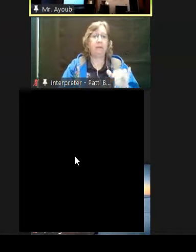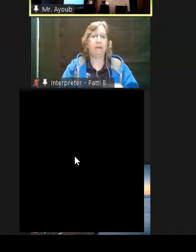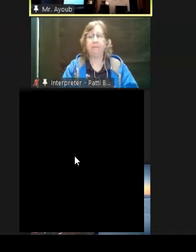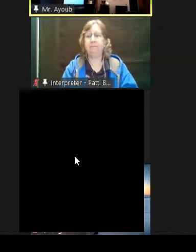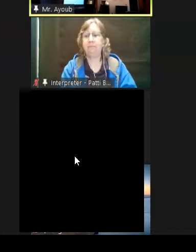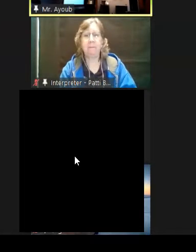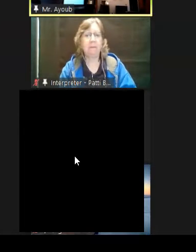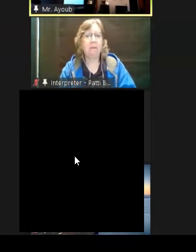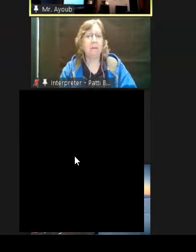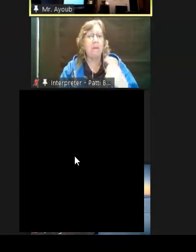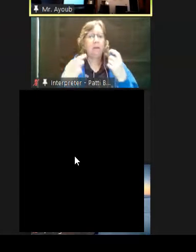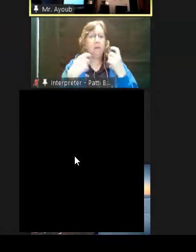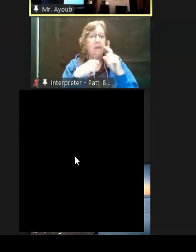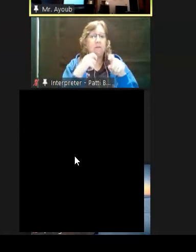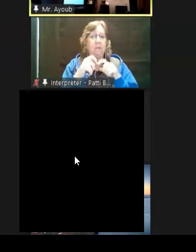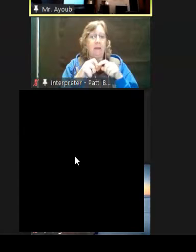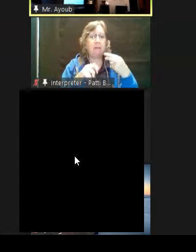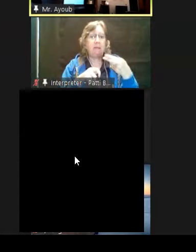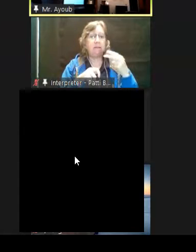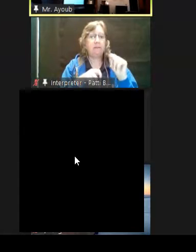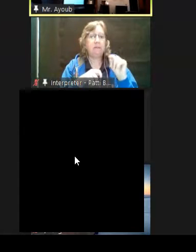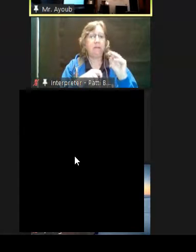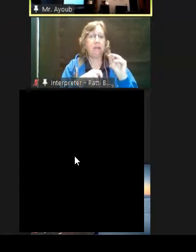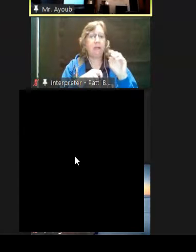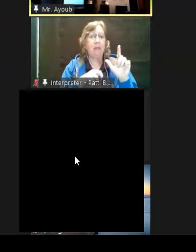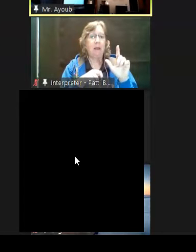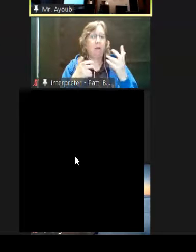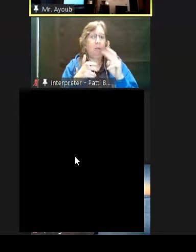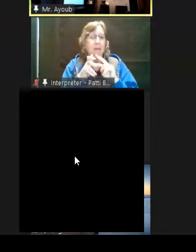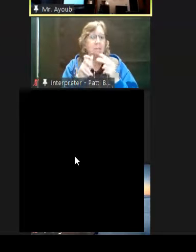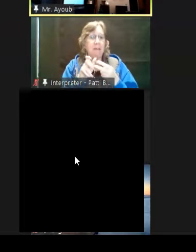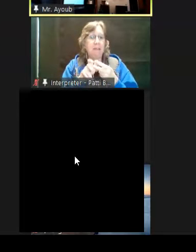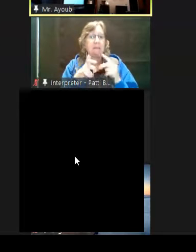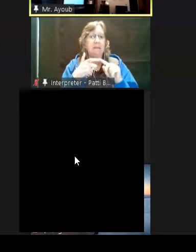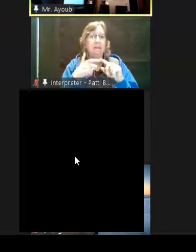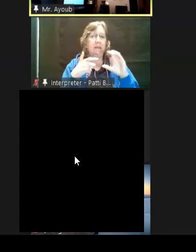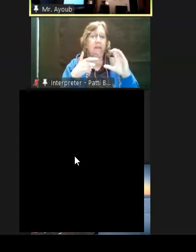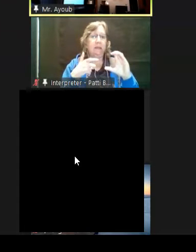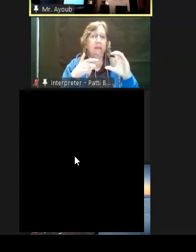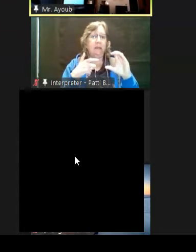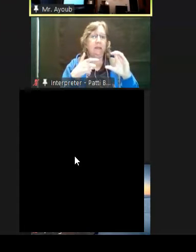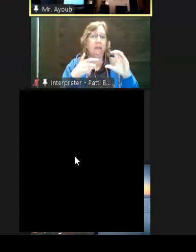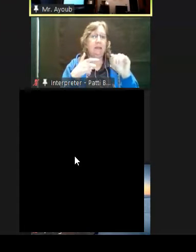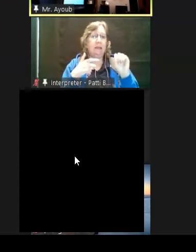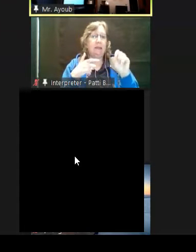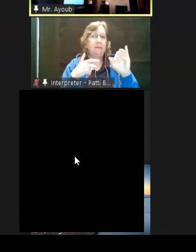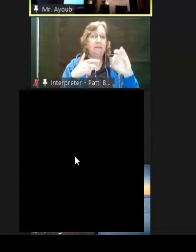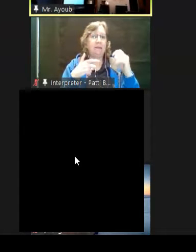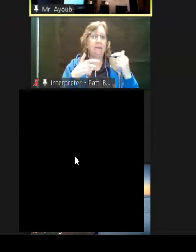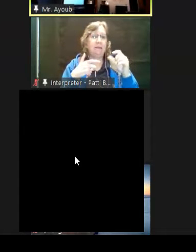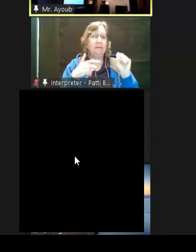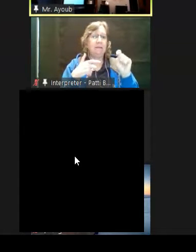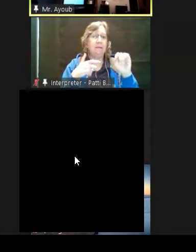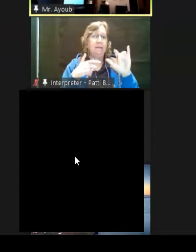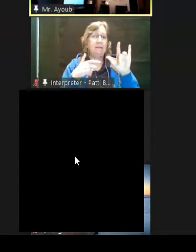three. Any question on HTML, what it means, cascading style sheets in the three different kinds?